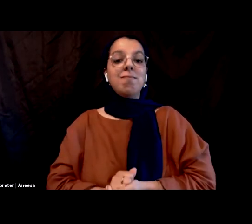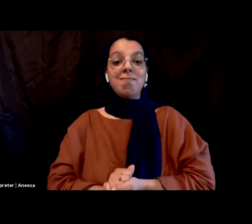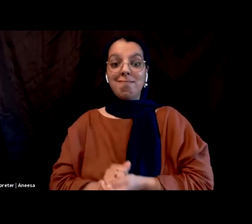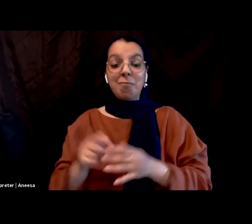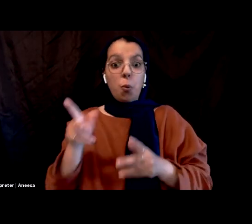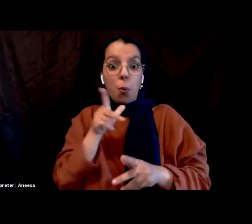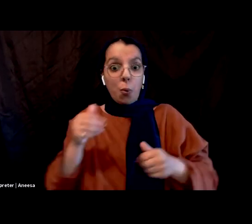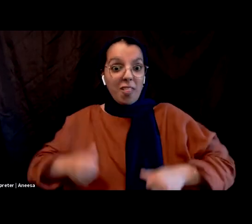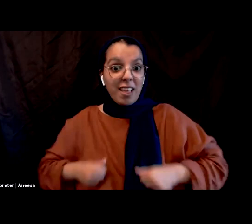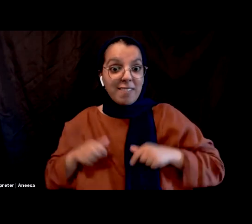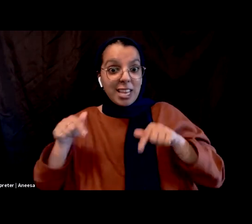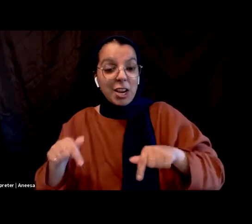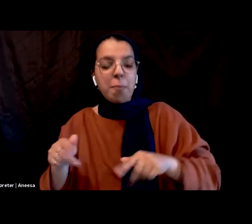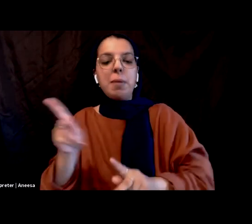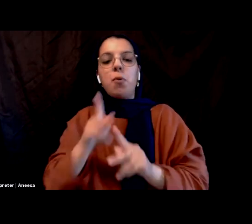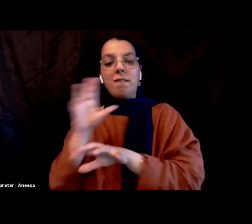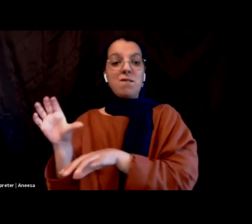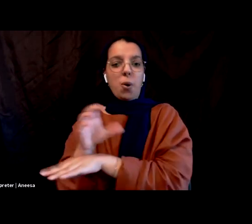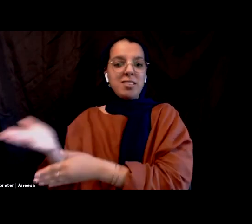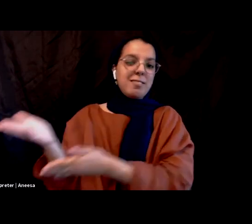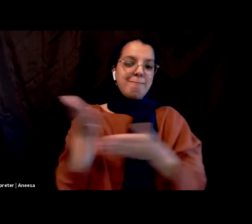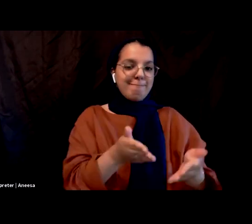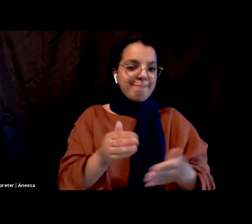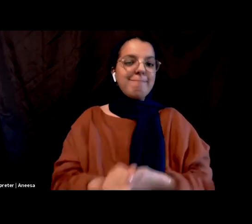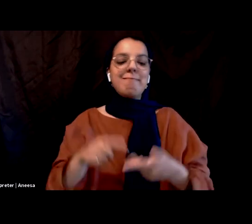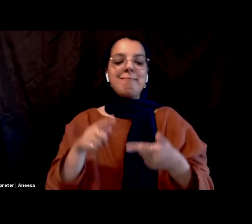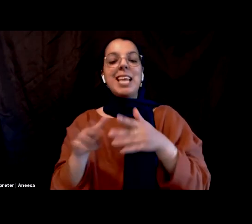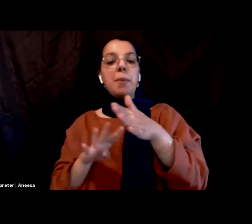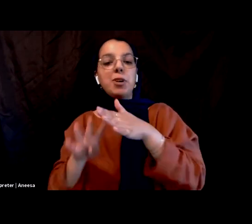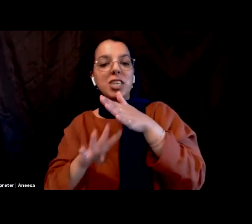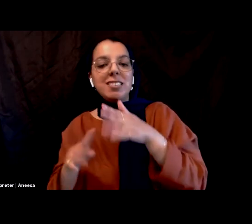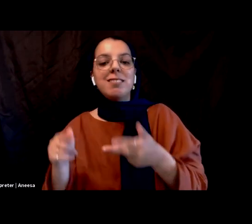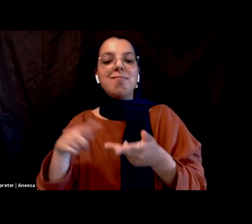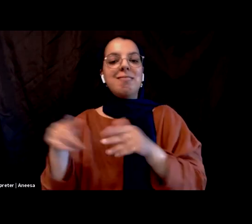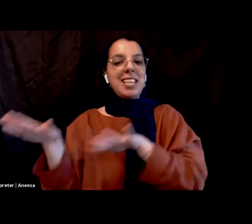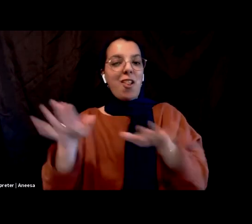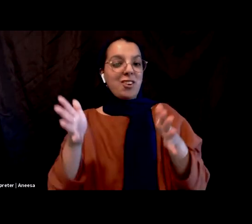here, immigrants, and settlers. So